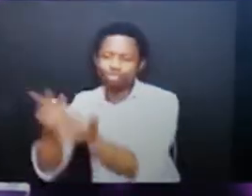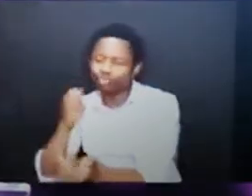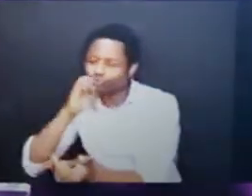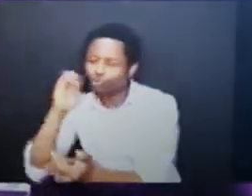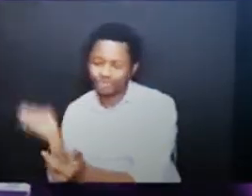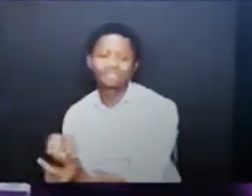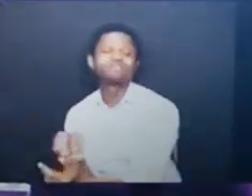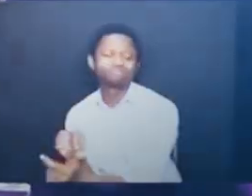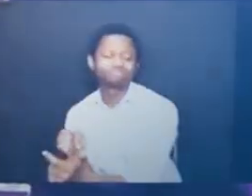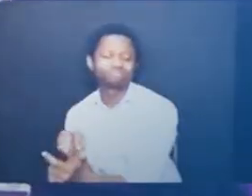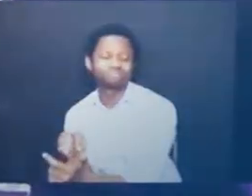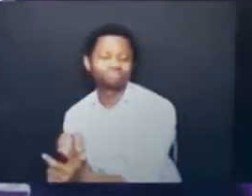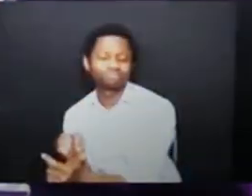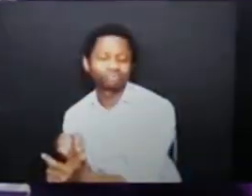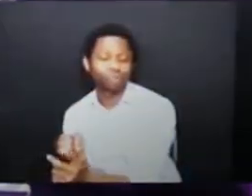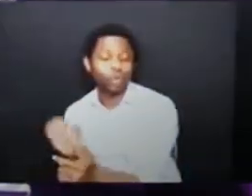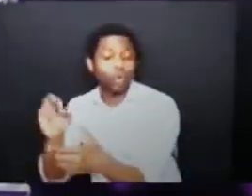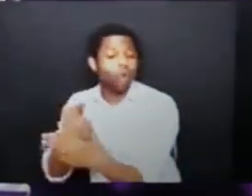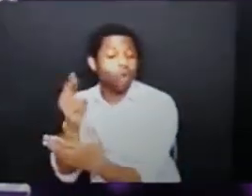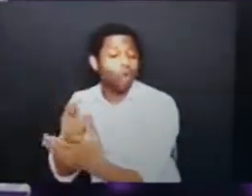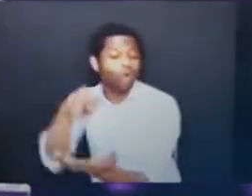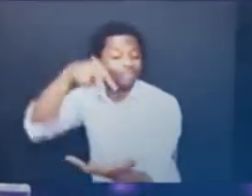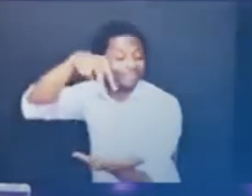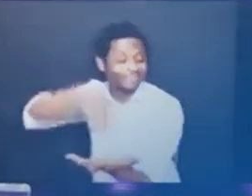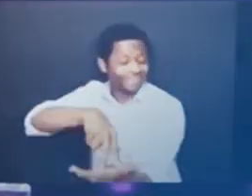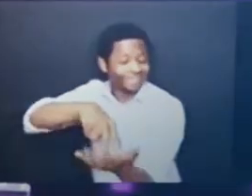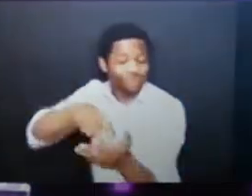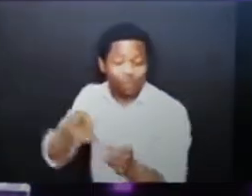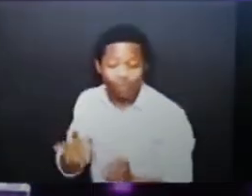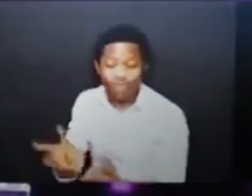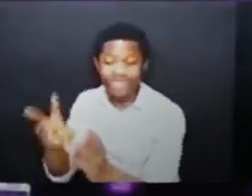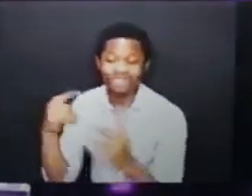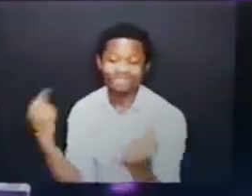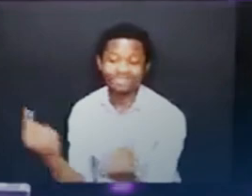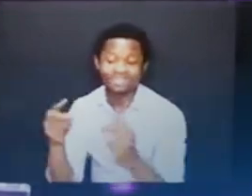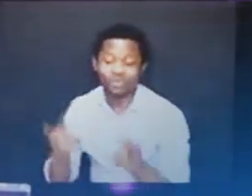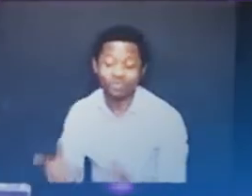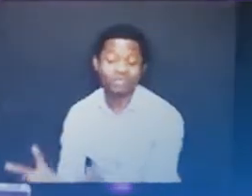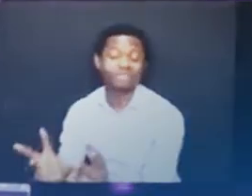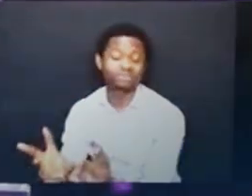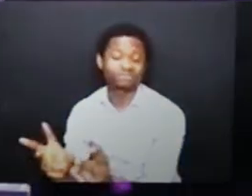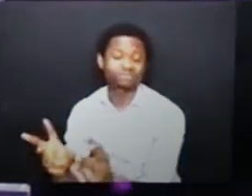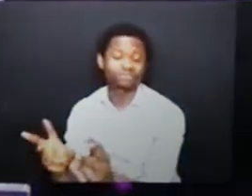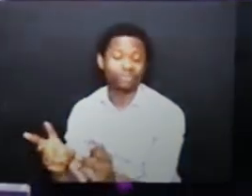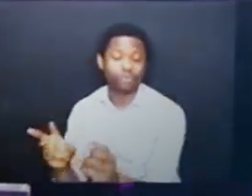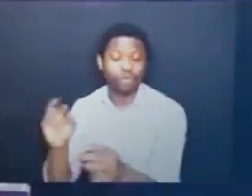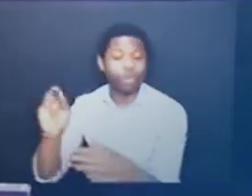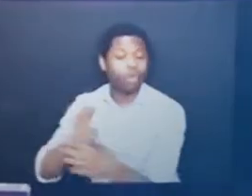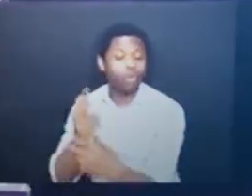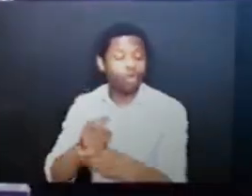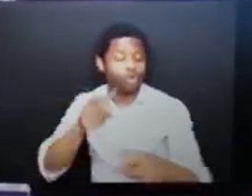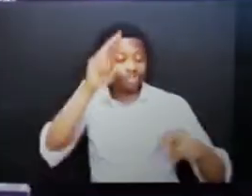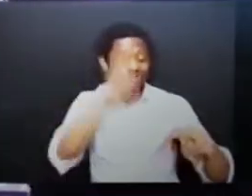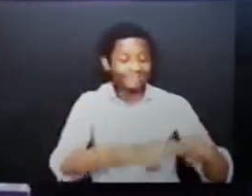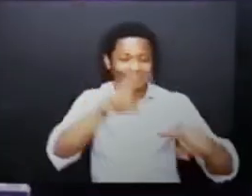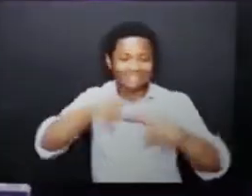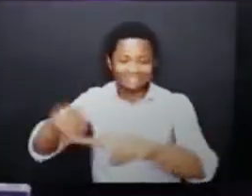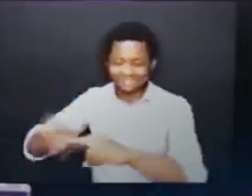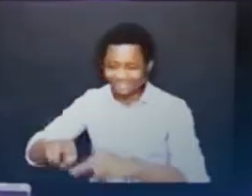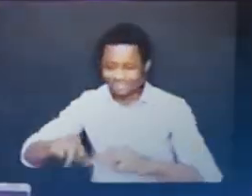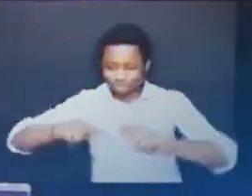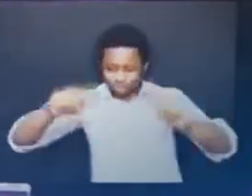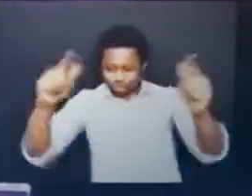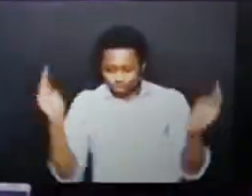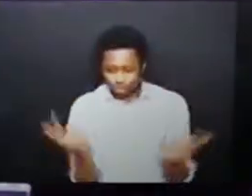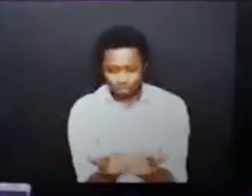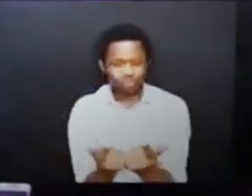nante abonifo akwenso. Or stand in the way of sinners. Na unina de bonye fo akwemu. Or sit in the company of scoffers.